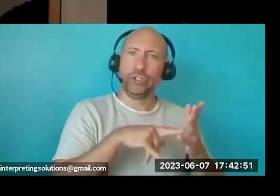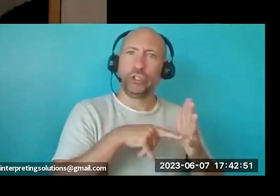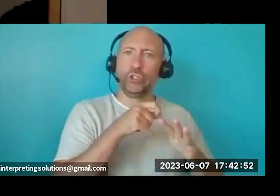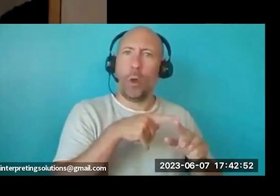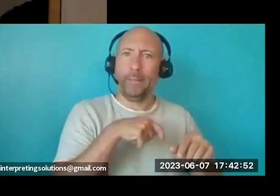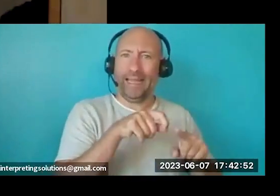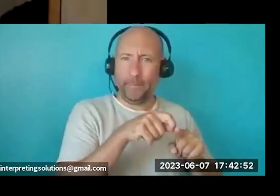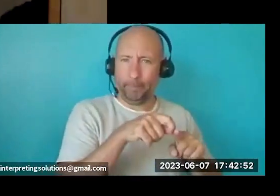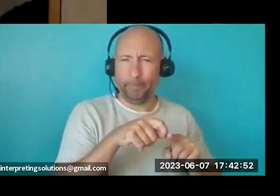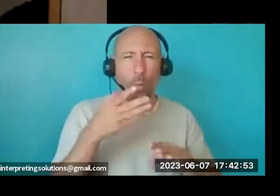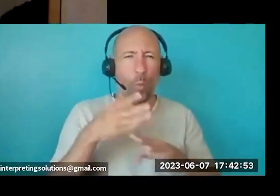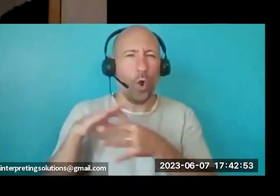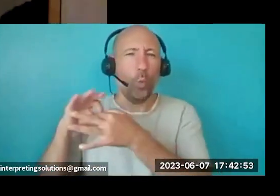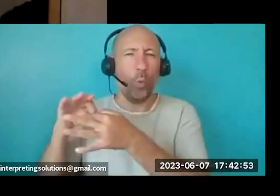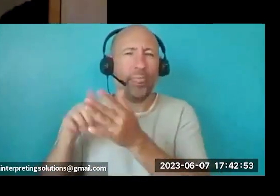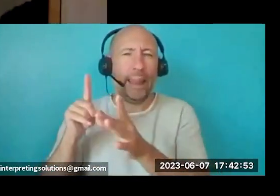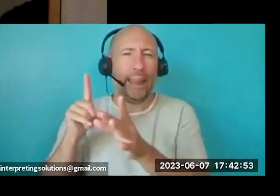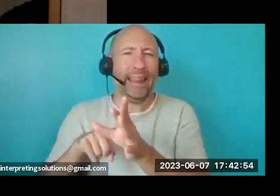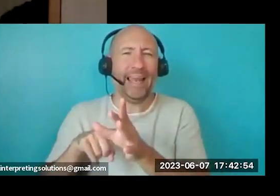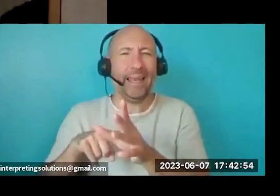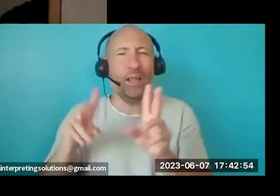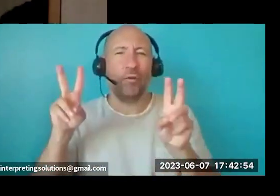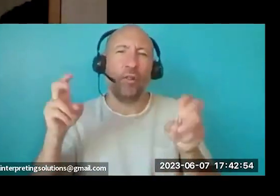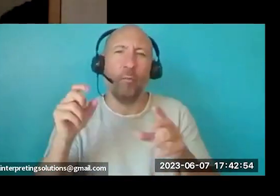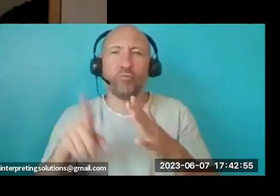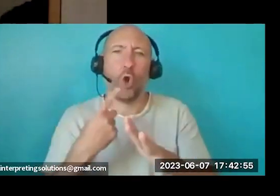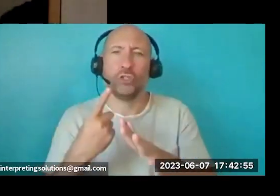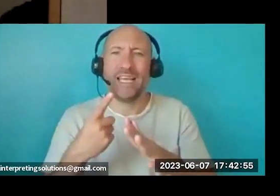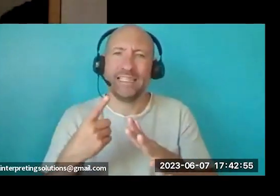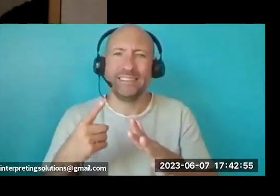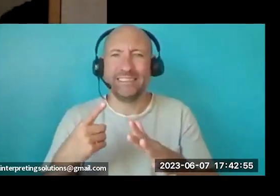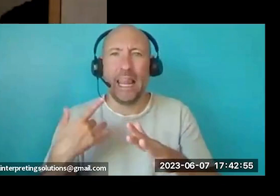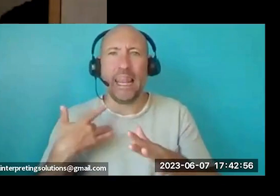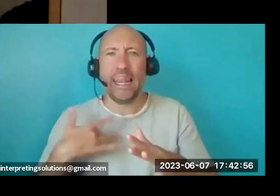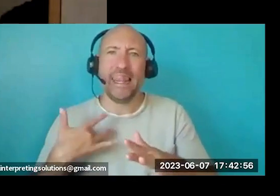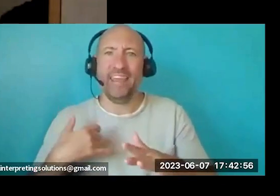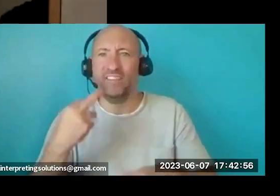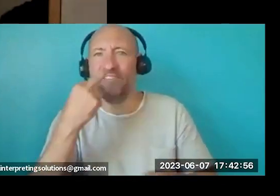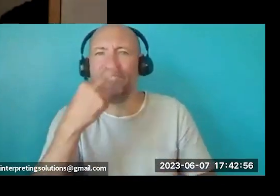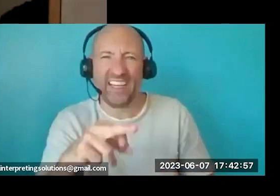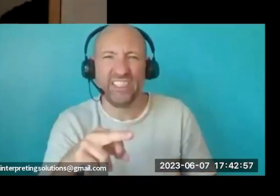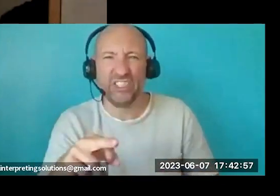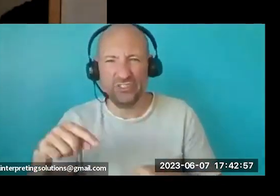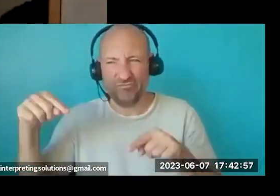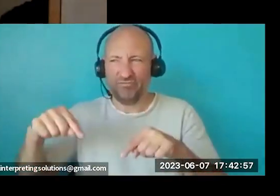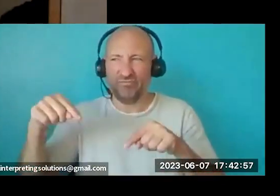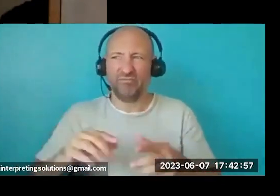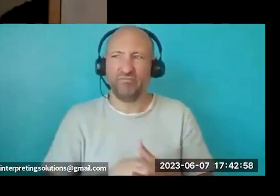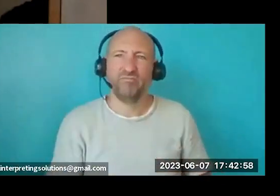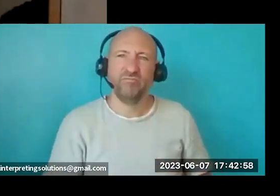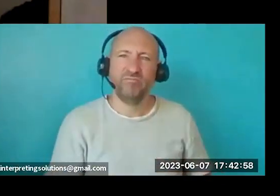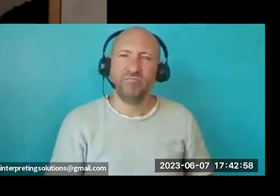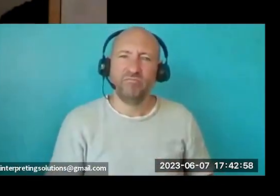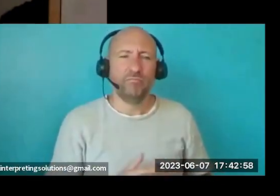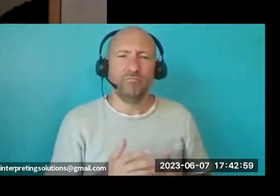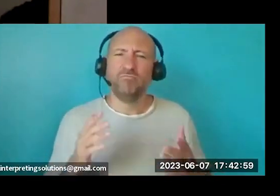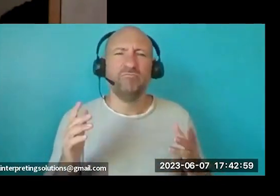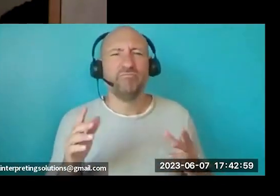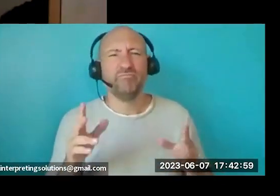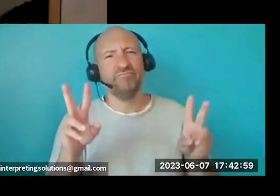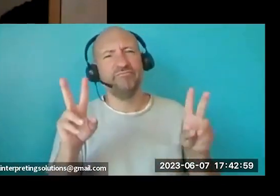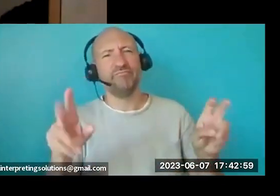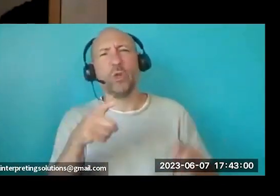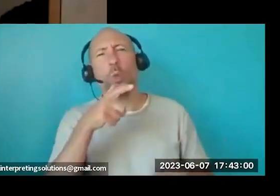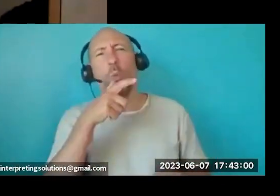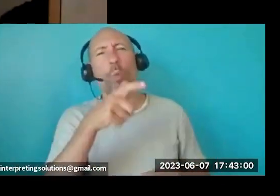Fiction, our latest production where we've explored creative access. And what does creative access mean